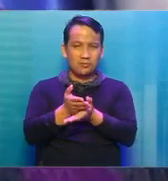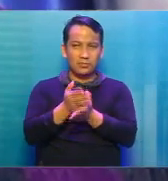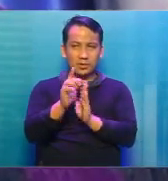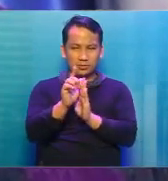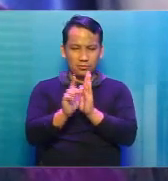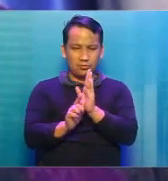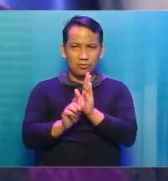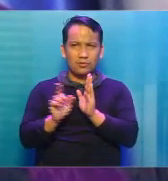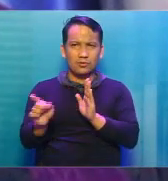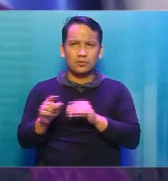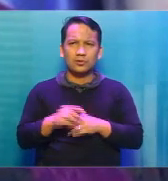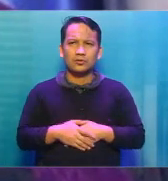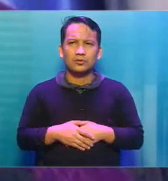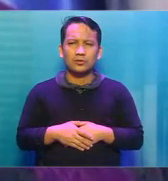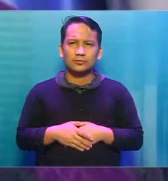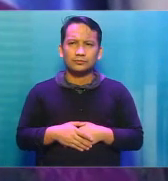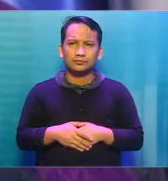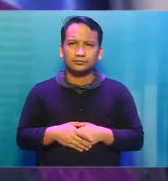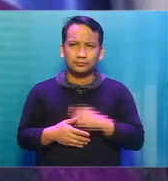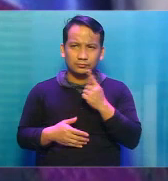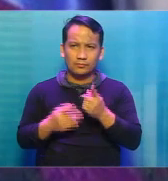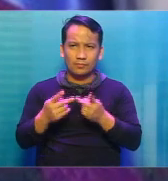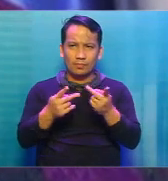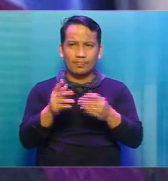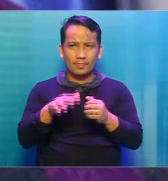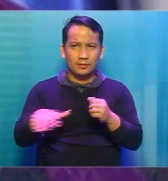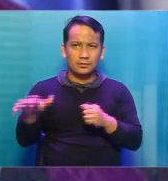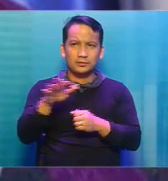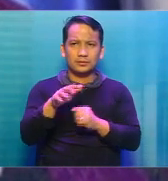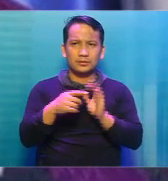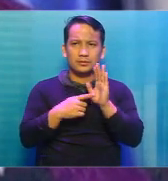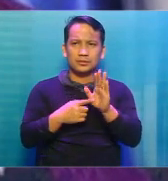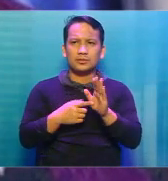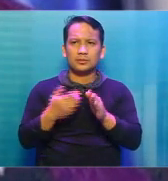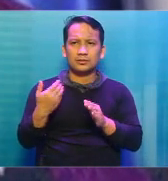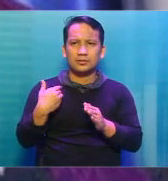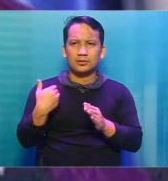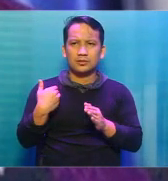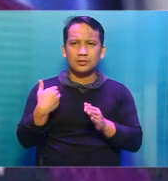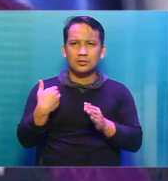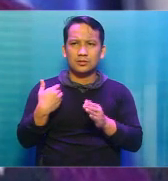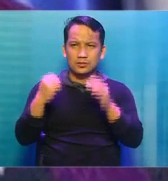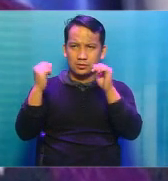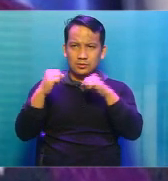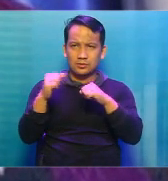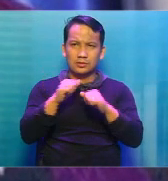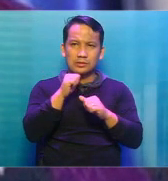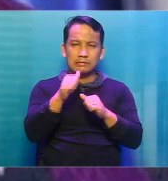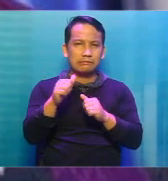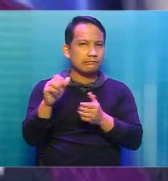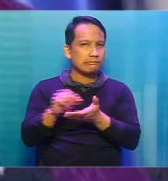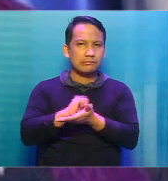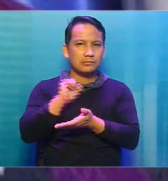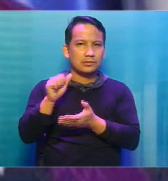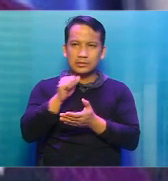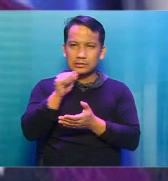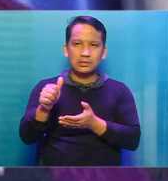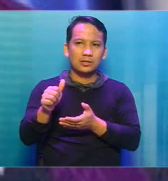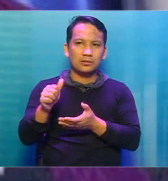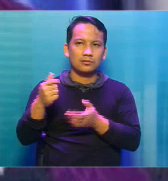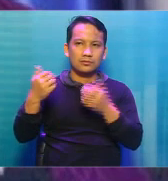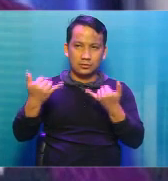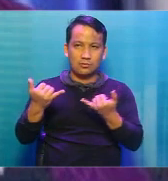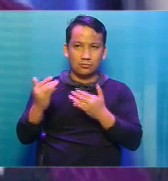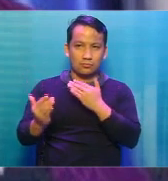Petition for intervention filed by the would-be interveners has been unanimously denied by us this